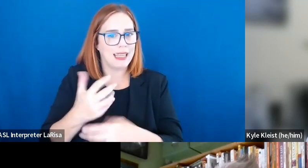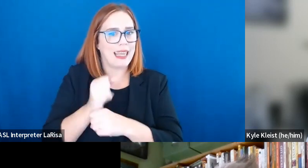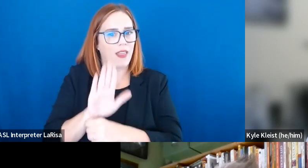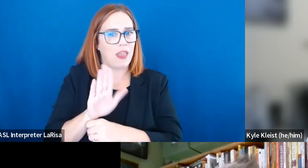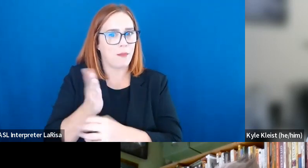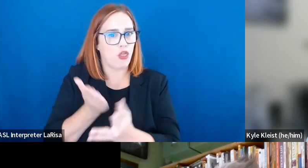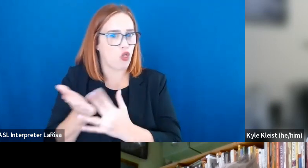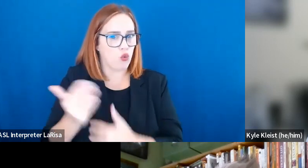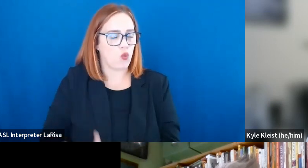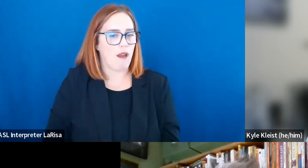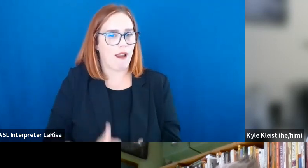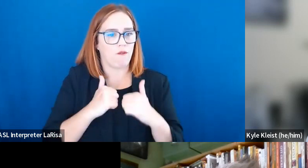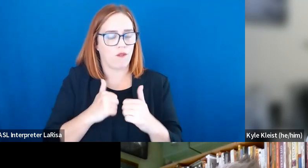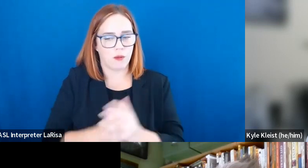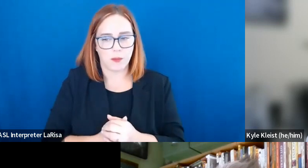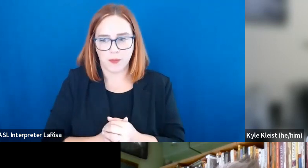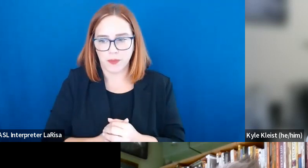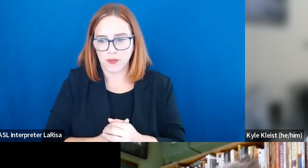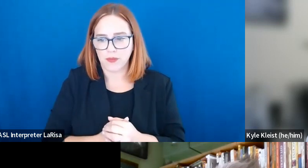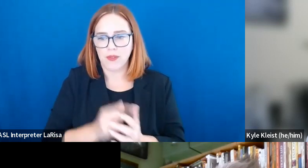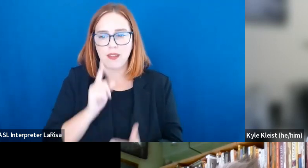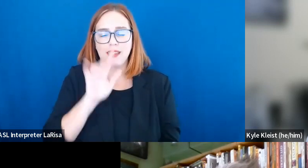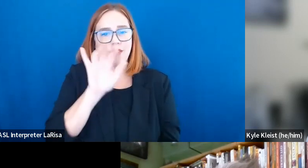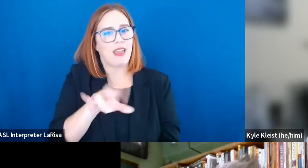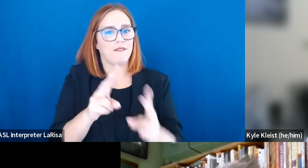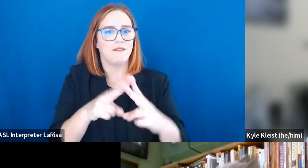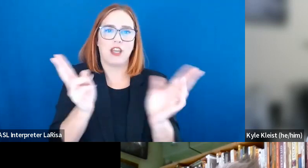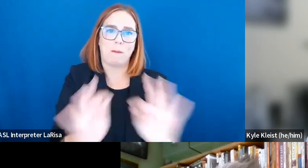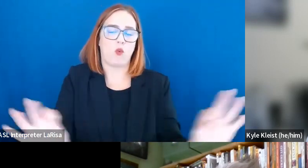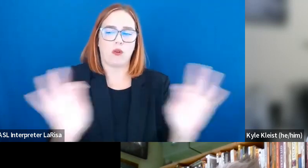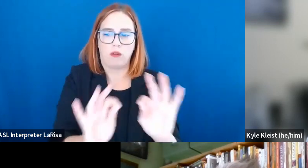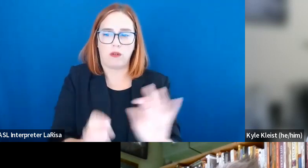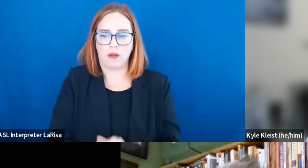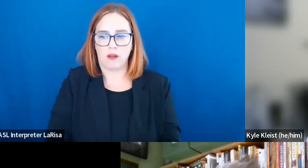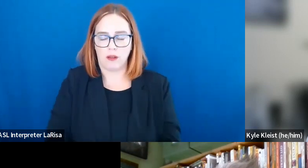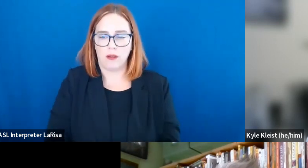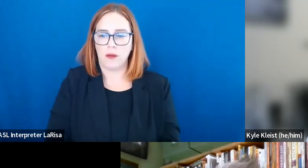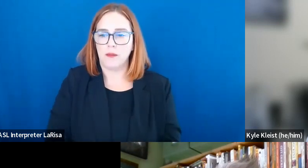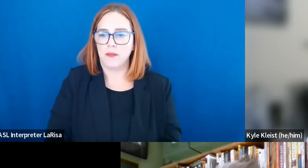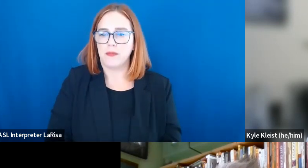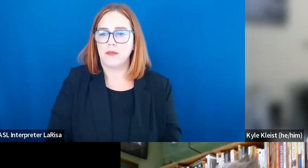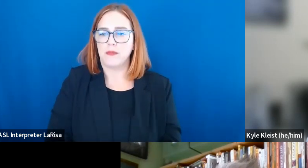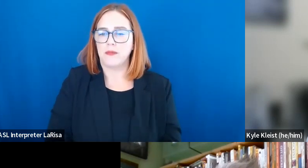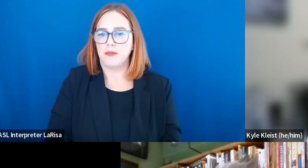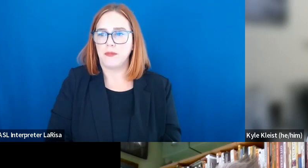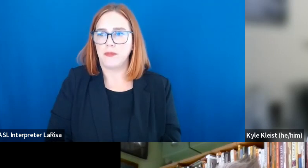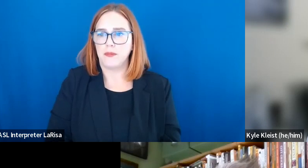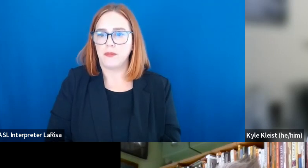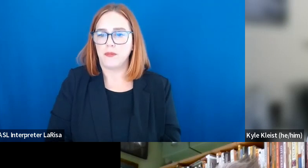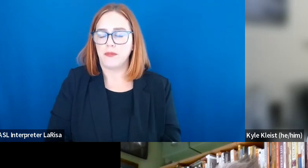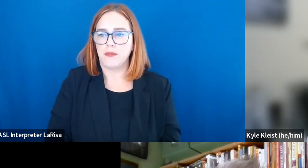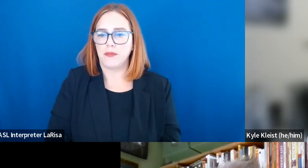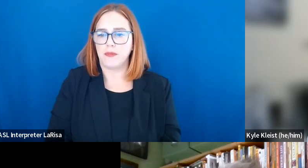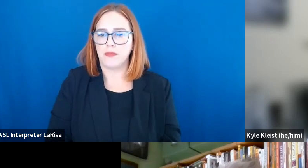life. So I think that's very important, that they have